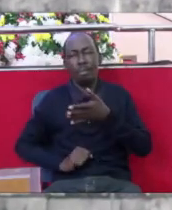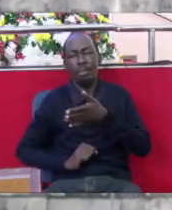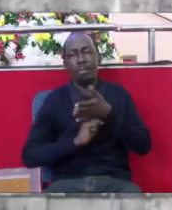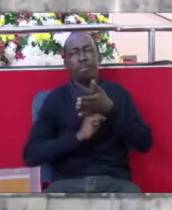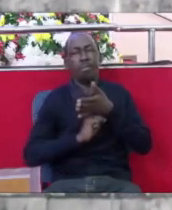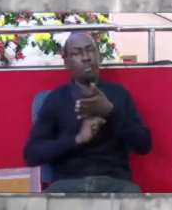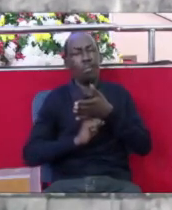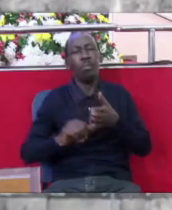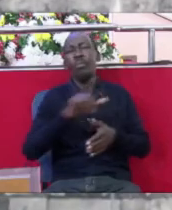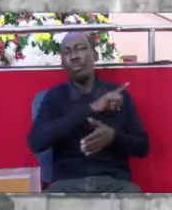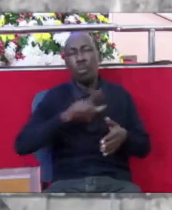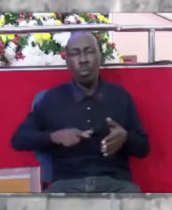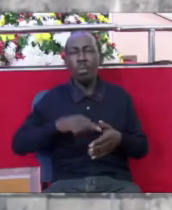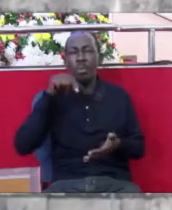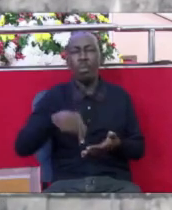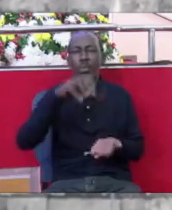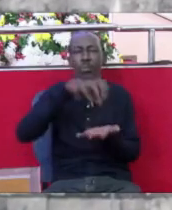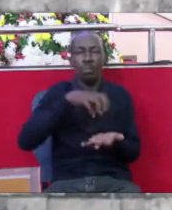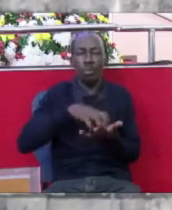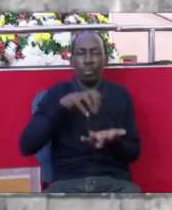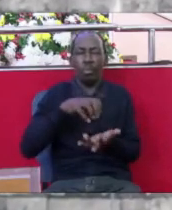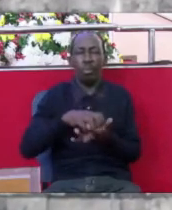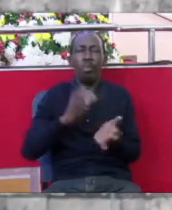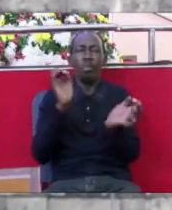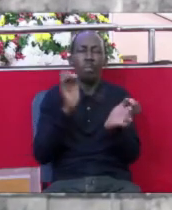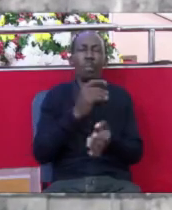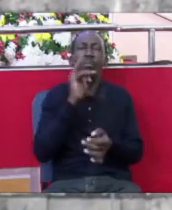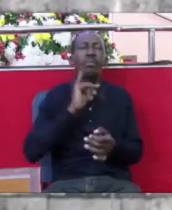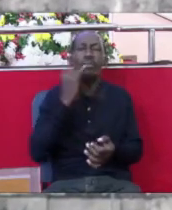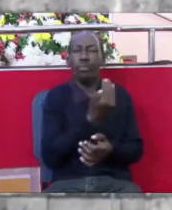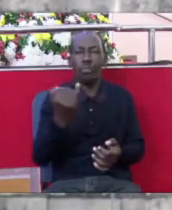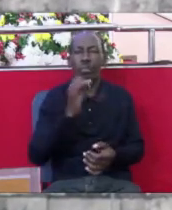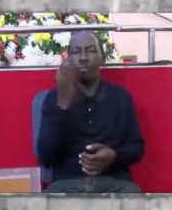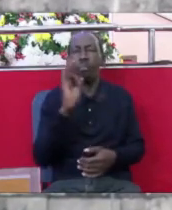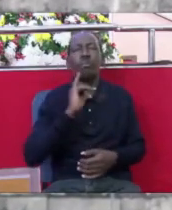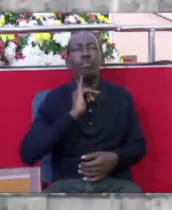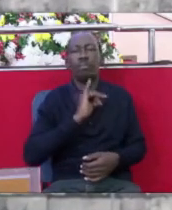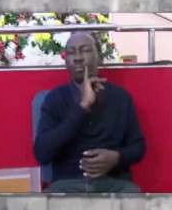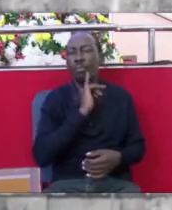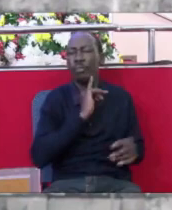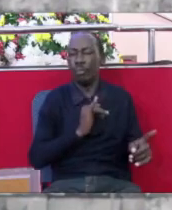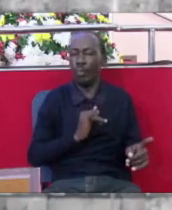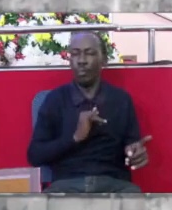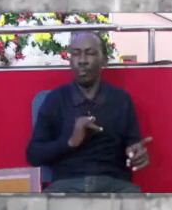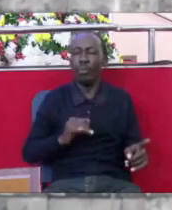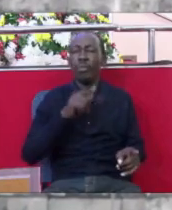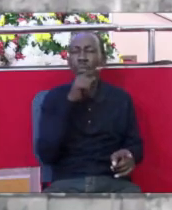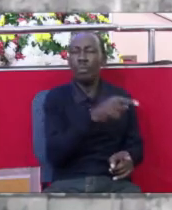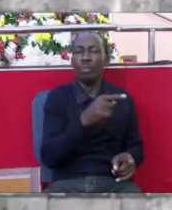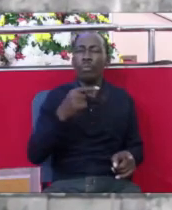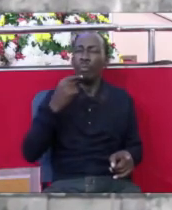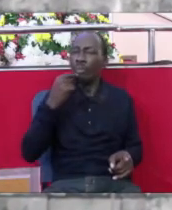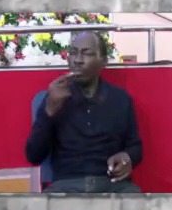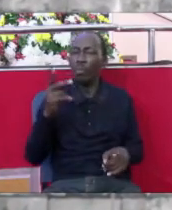wetu. And Lord, you are in that situation that, Lord, like was with the children of Israel. Tuko katika hali ambayo ilikuwa na wana wa Israeli. Well, they told